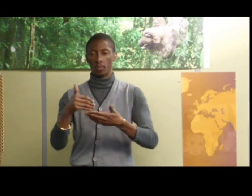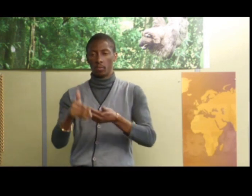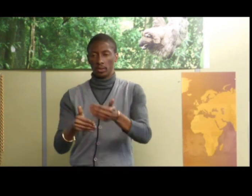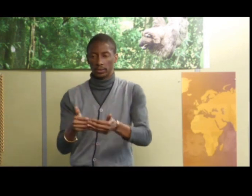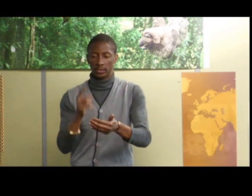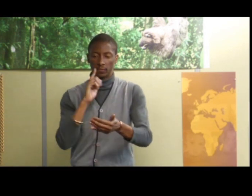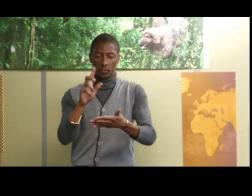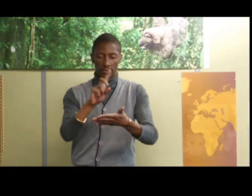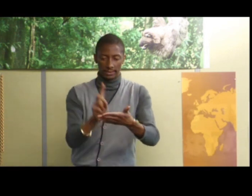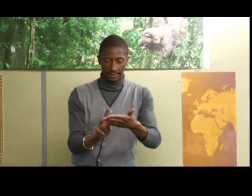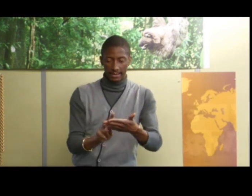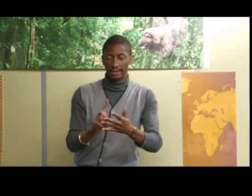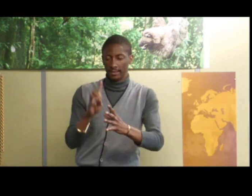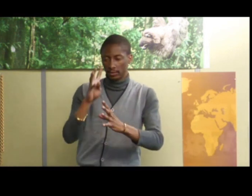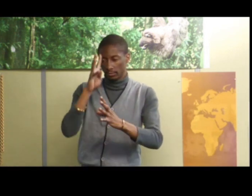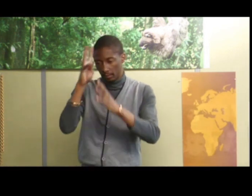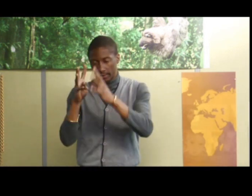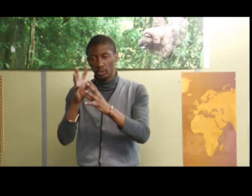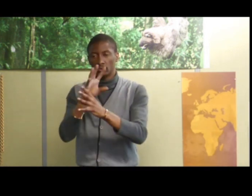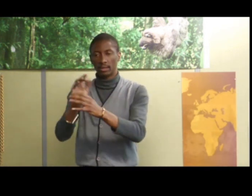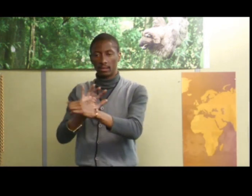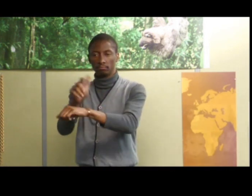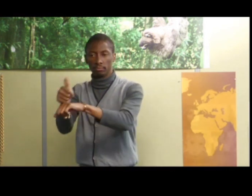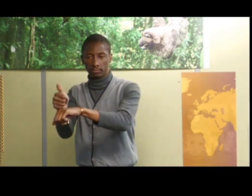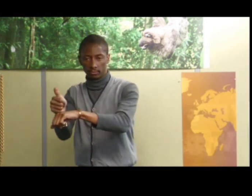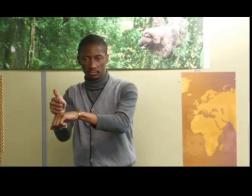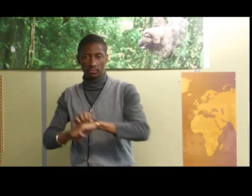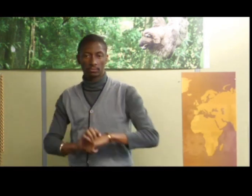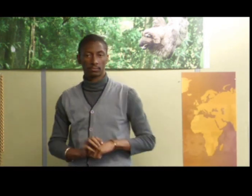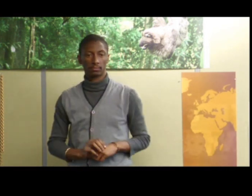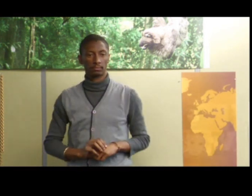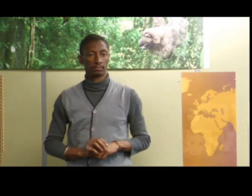and then through fabrication and installation.